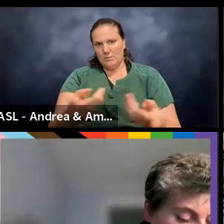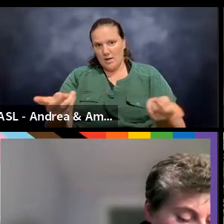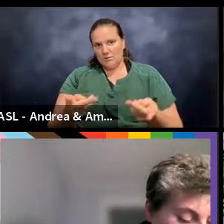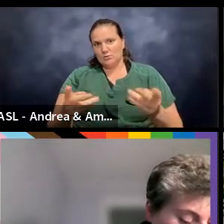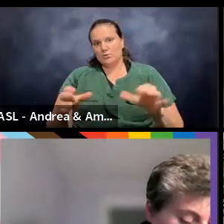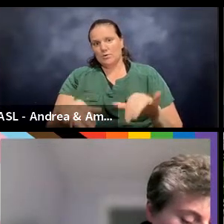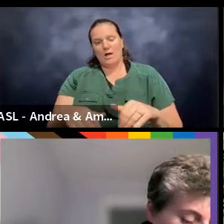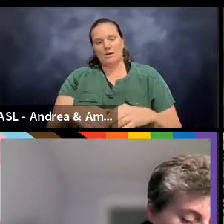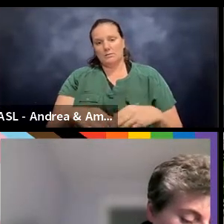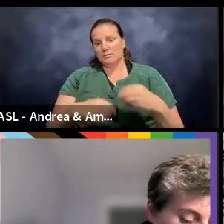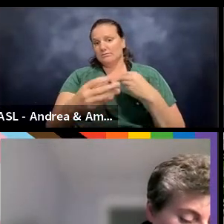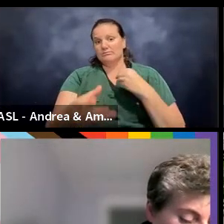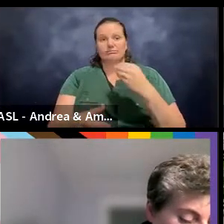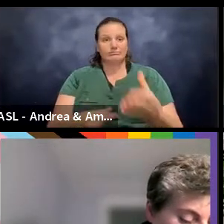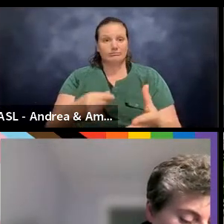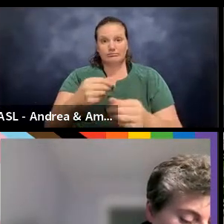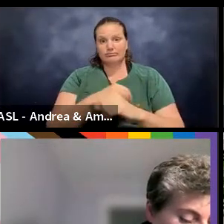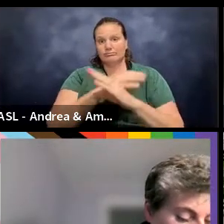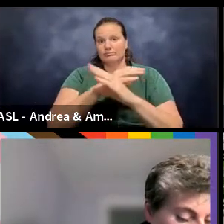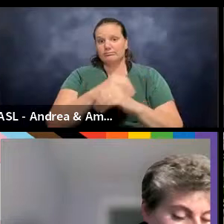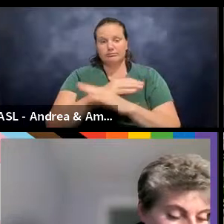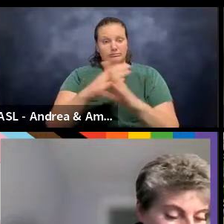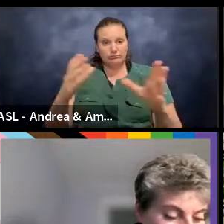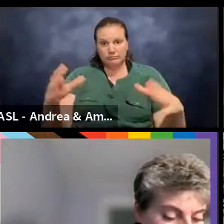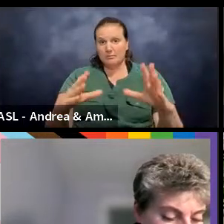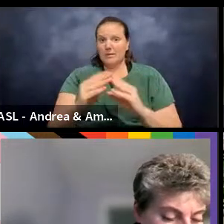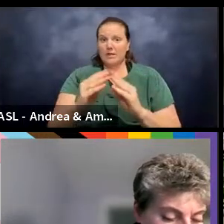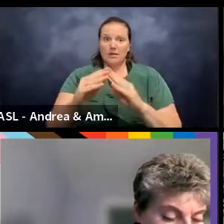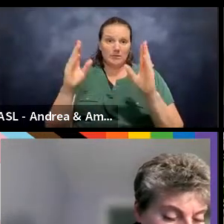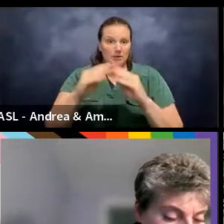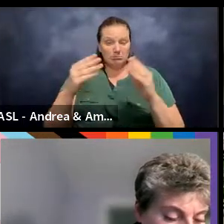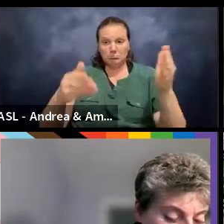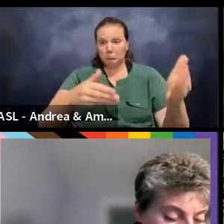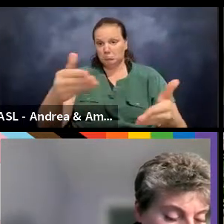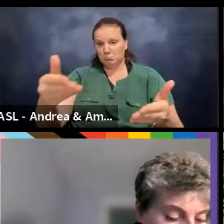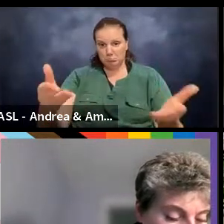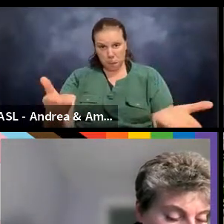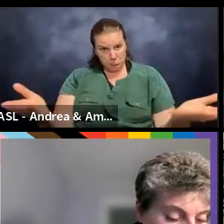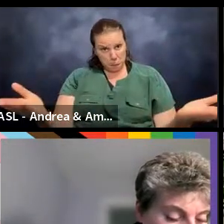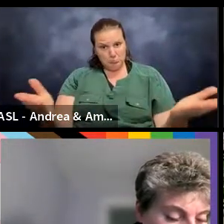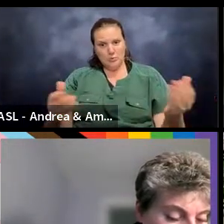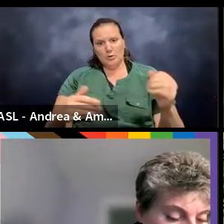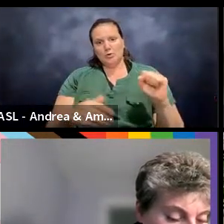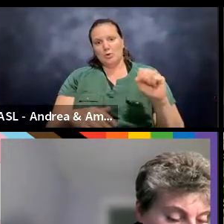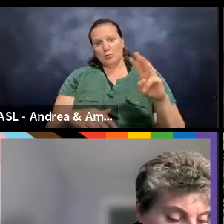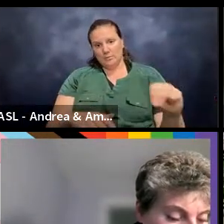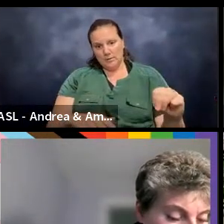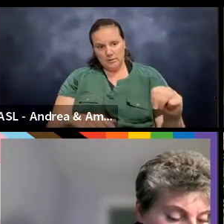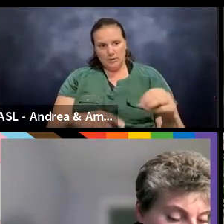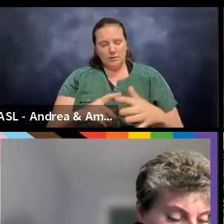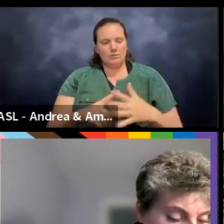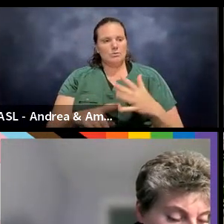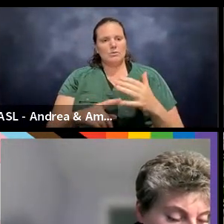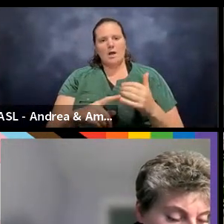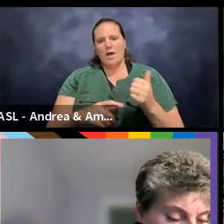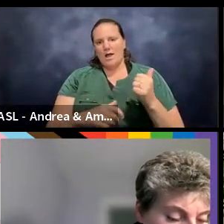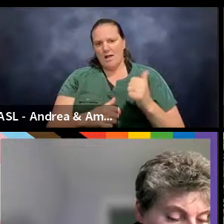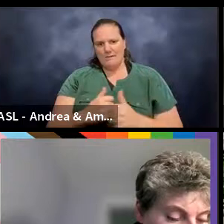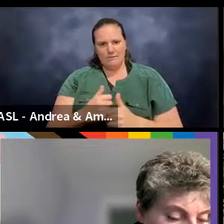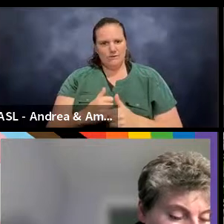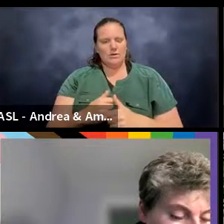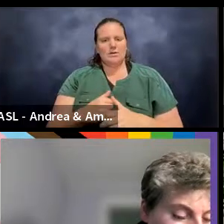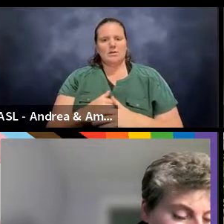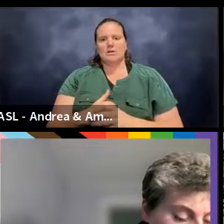giving folks that venue and telling them about this through our social media, through every